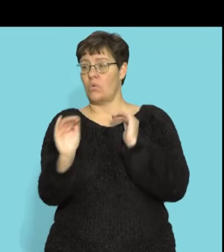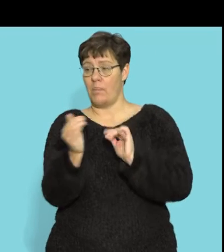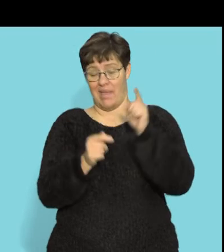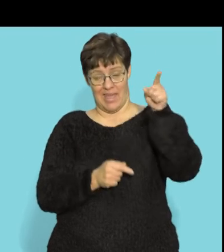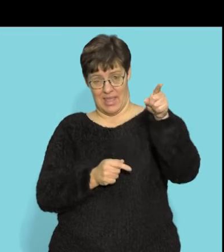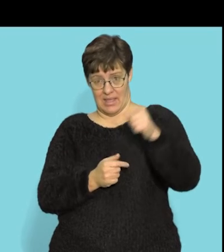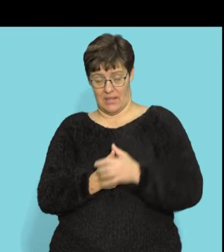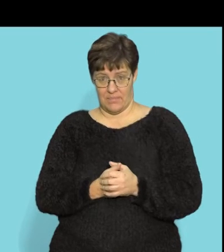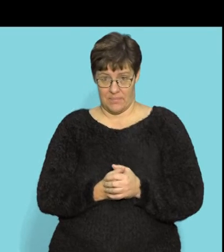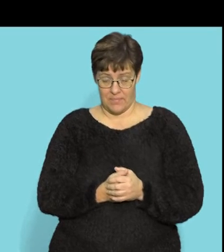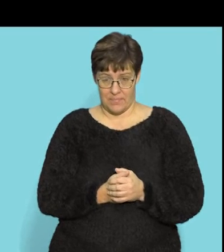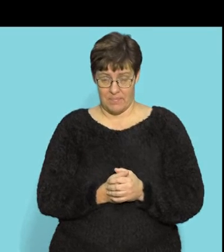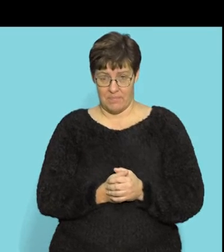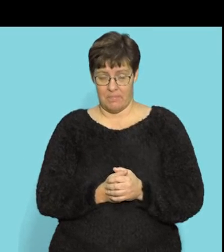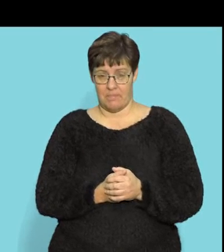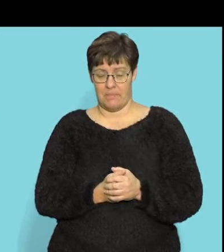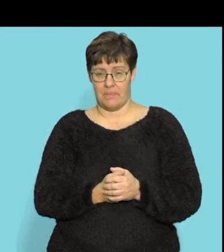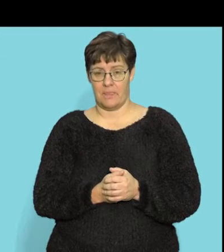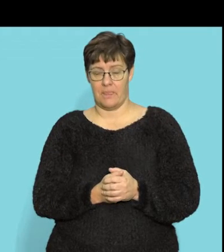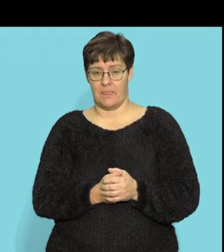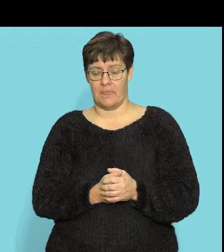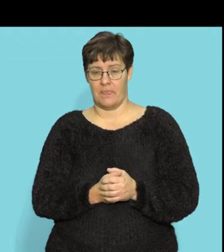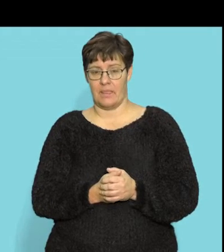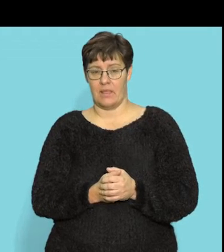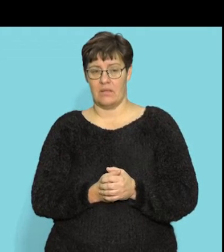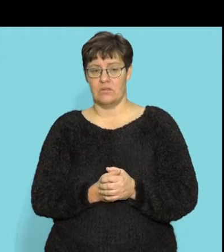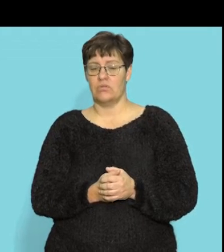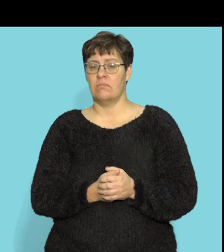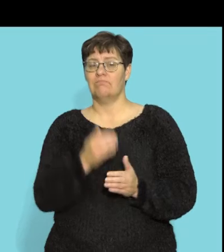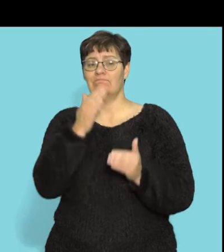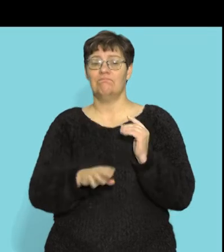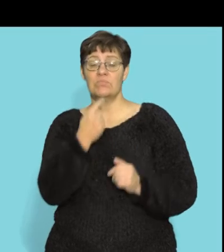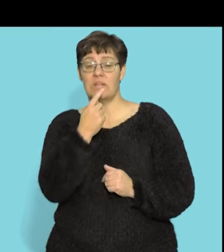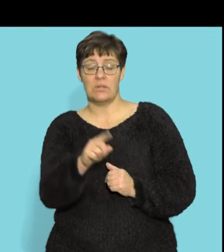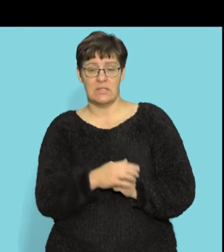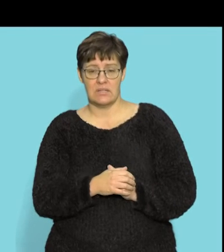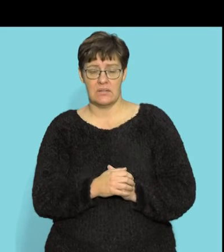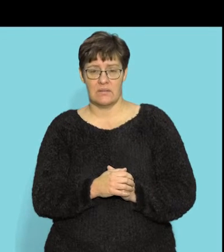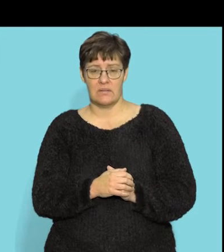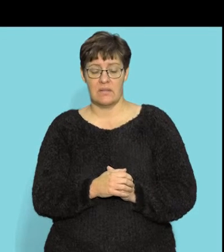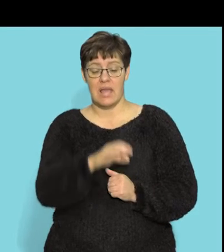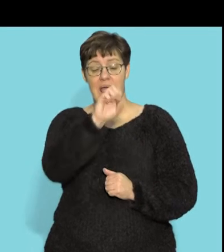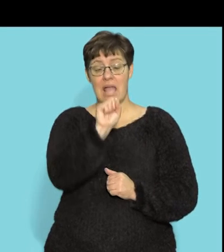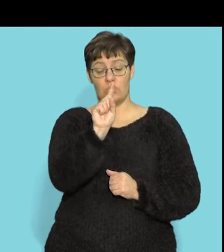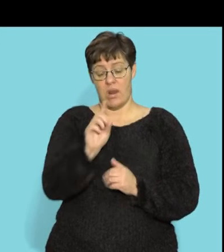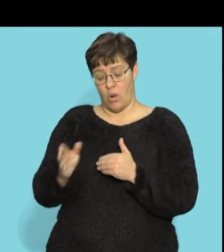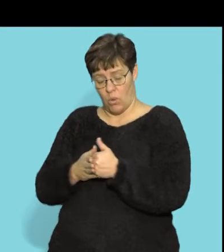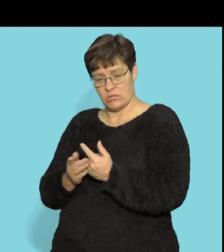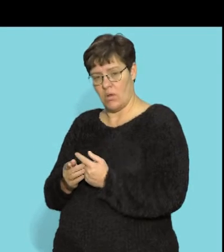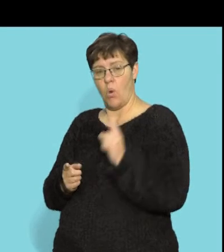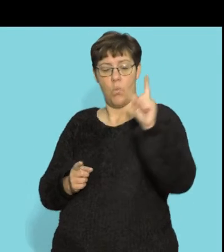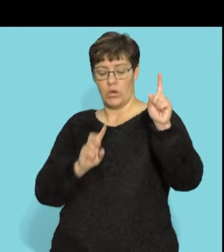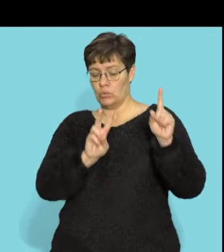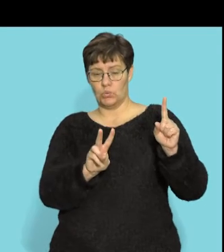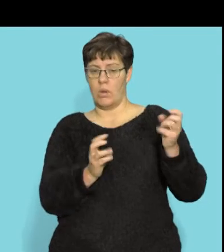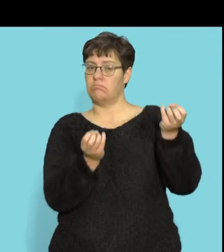compared to that of R1. Right. Okay, so in conclusion, we are saying that before S1 is closed, bulb 1 and